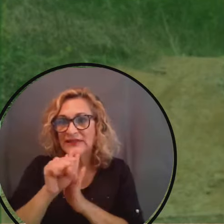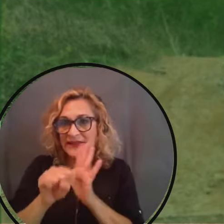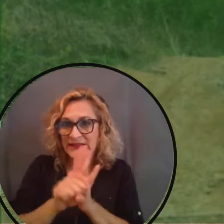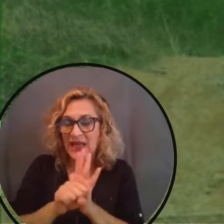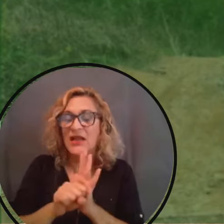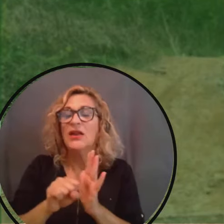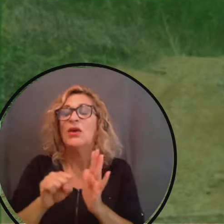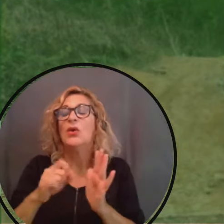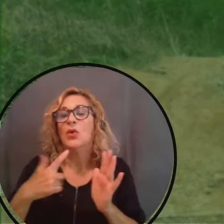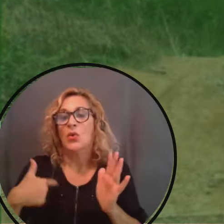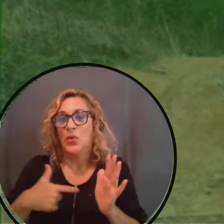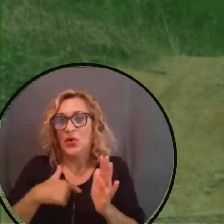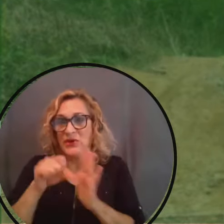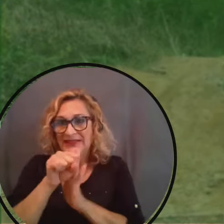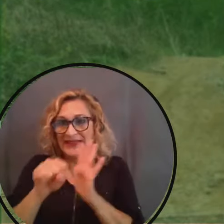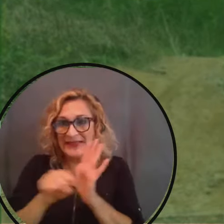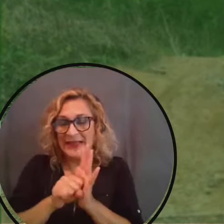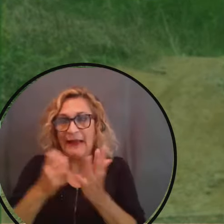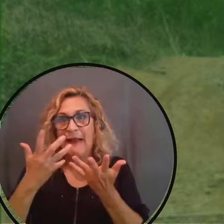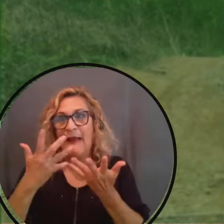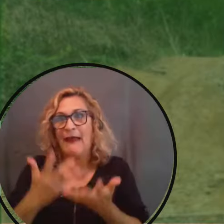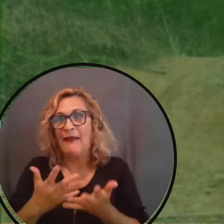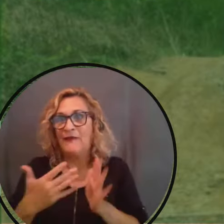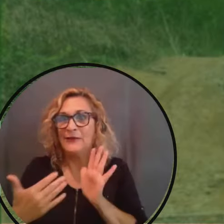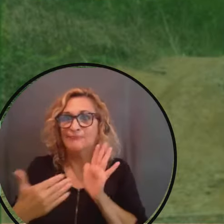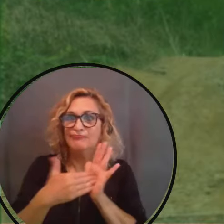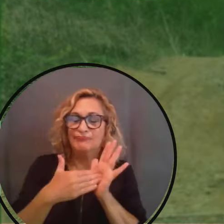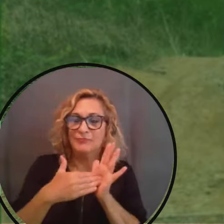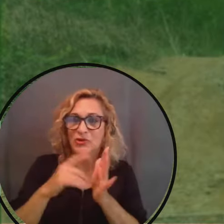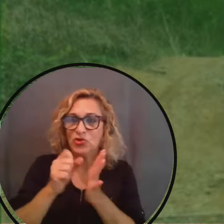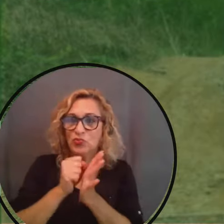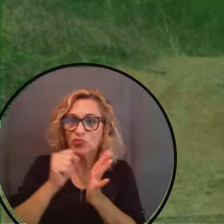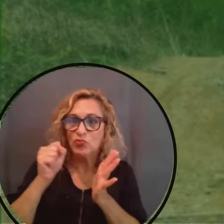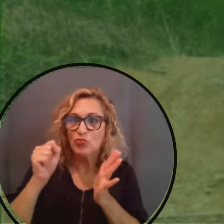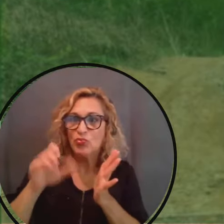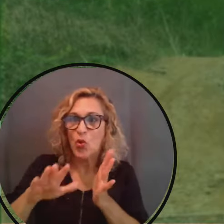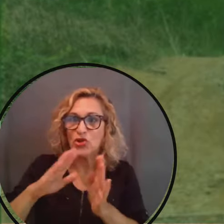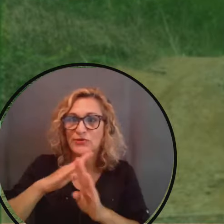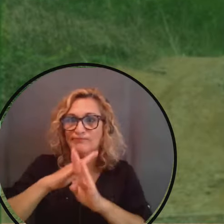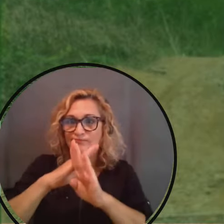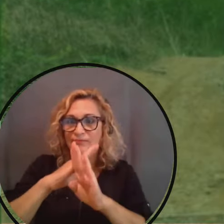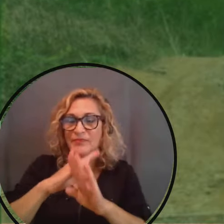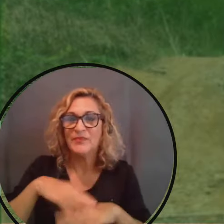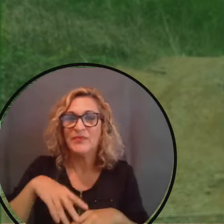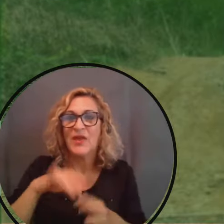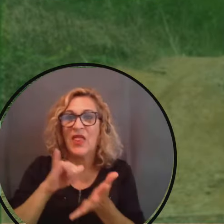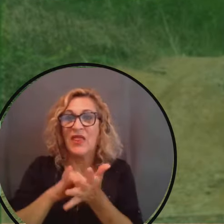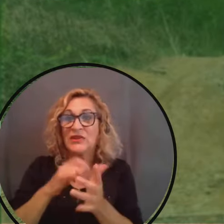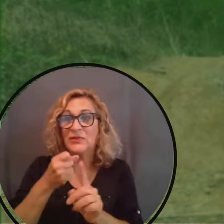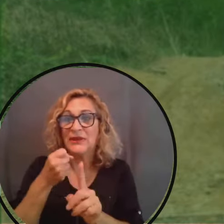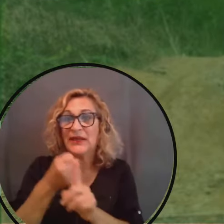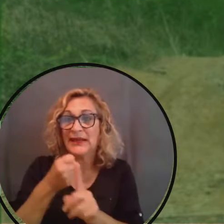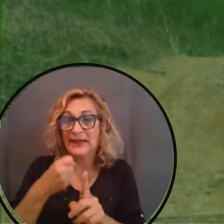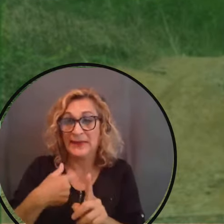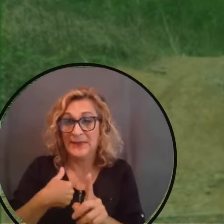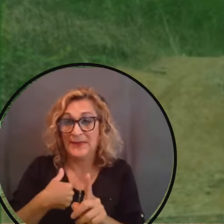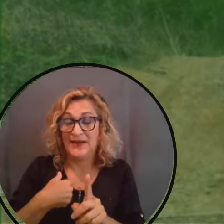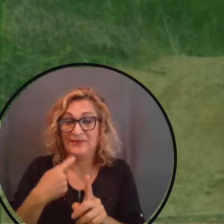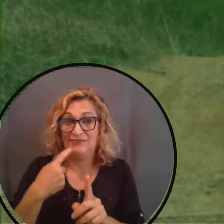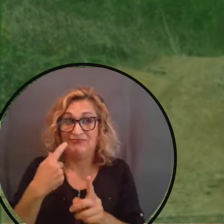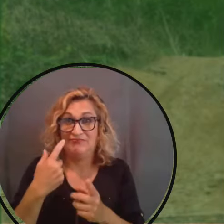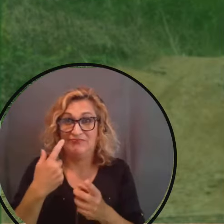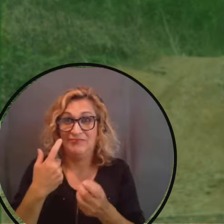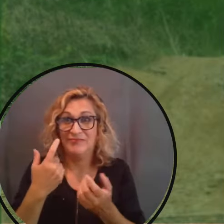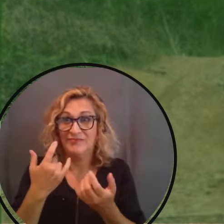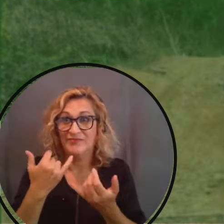abortion bans, and I think a reoccurring theme that you're going to see that has just been hitting me pretty hard while I've been listening to the